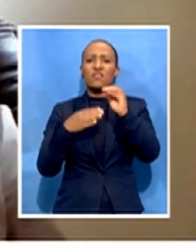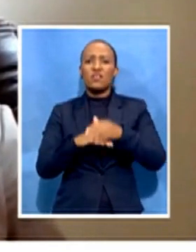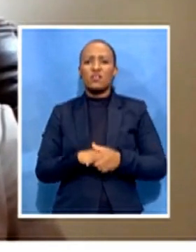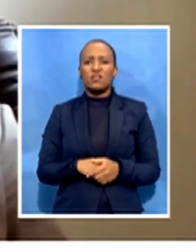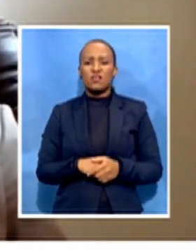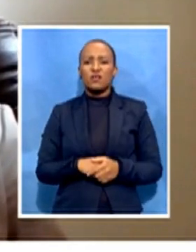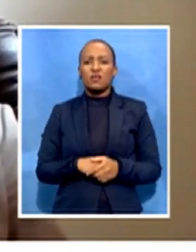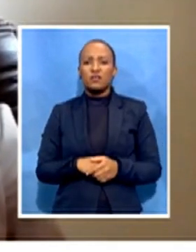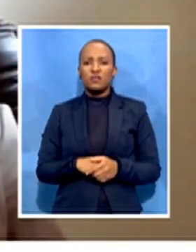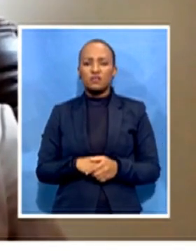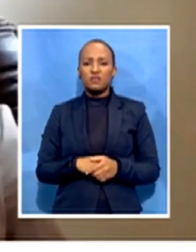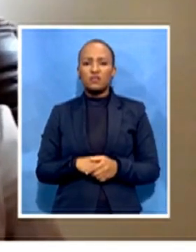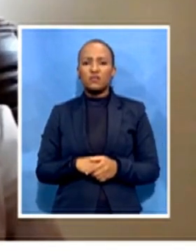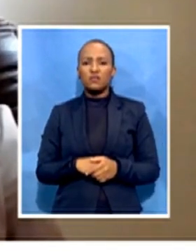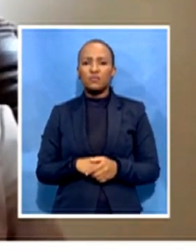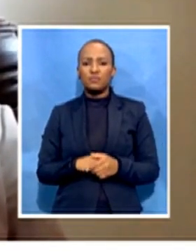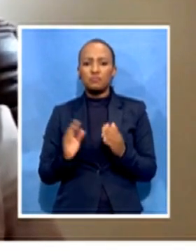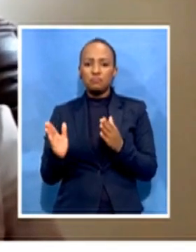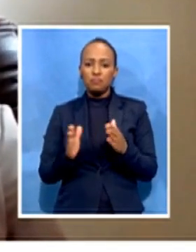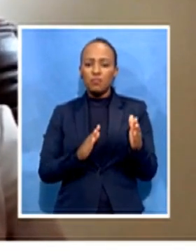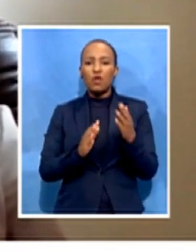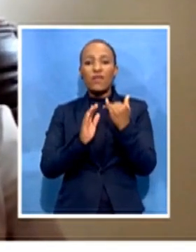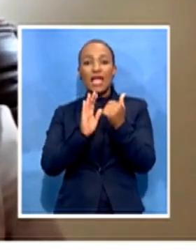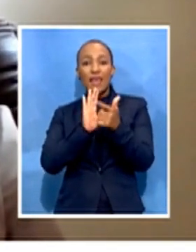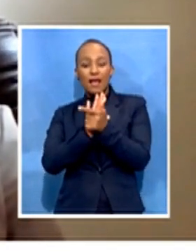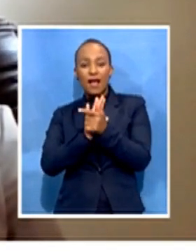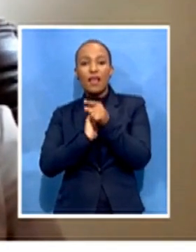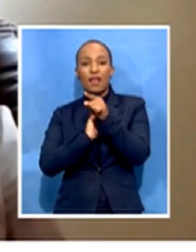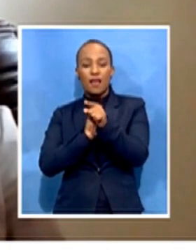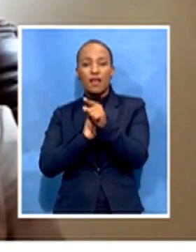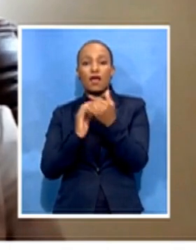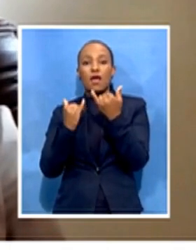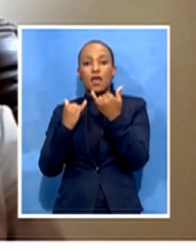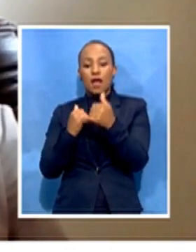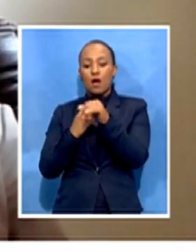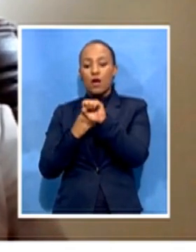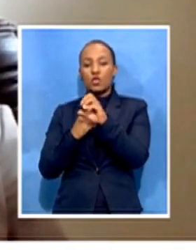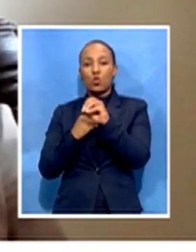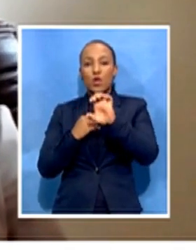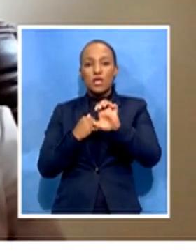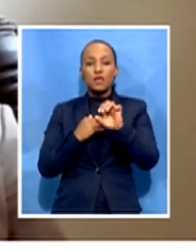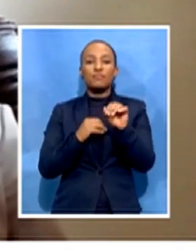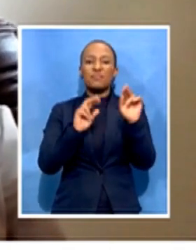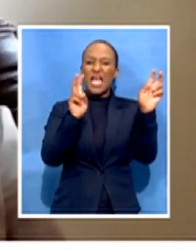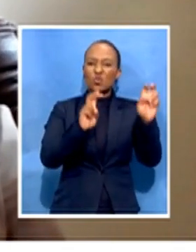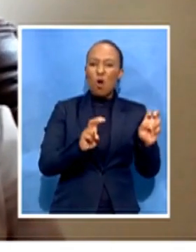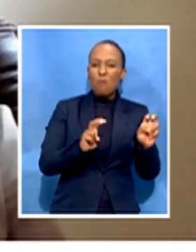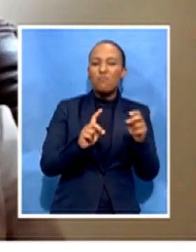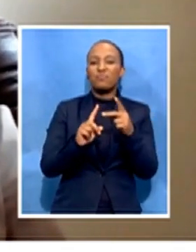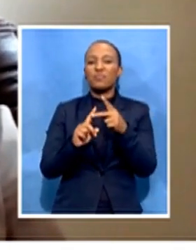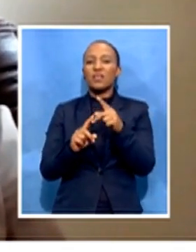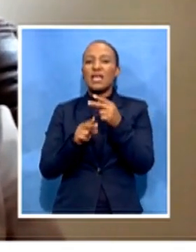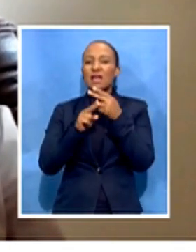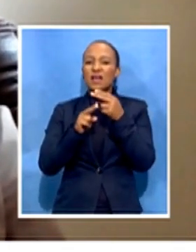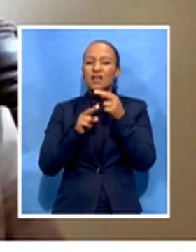of the illicit trade and look at our broader SOEs, look at ESCOM, look at Transnet, look at SAA, look at the fact that South Africa